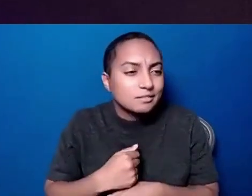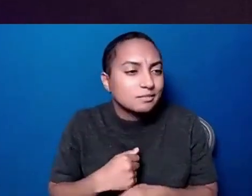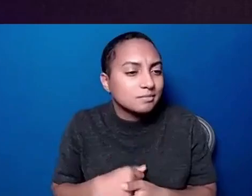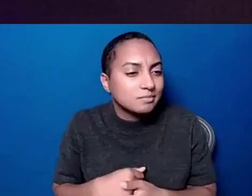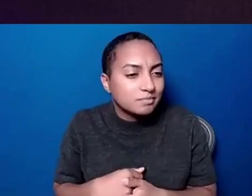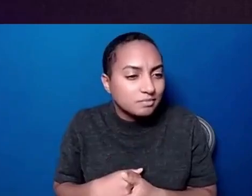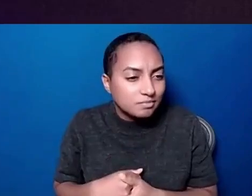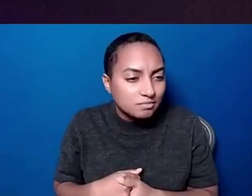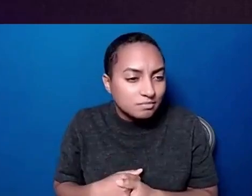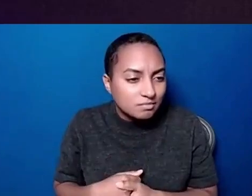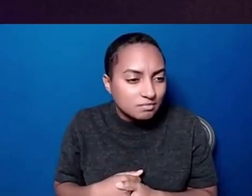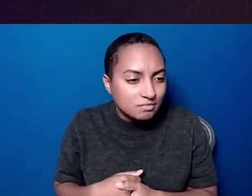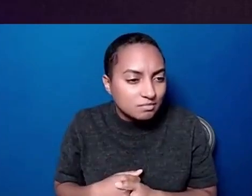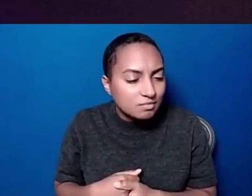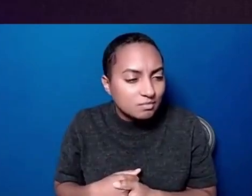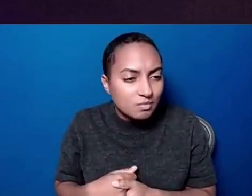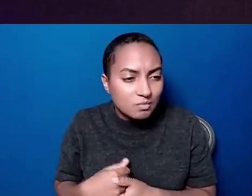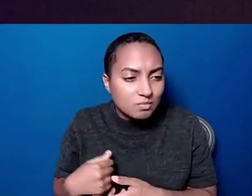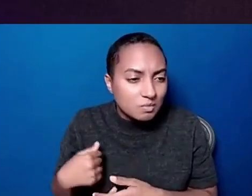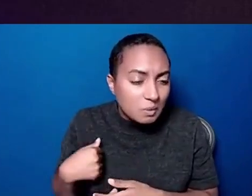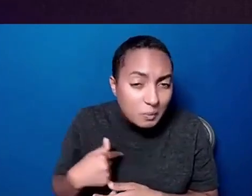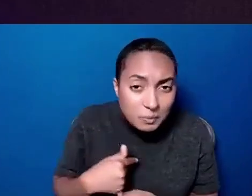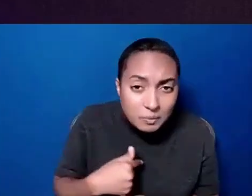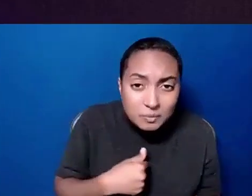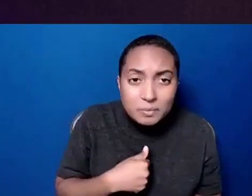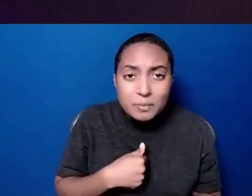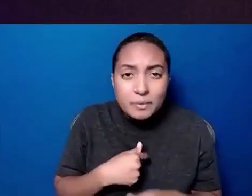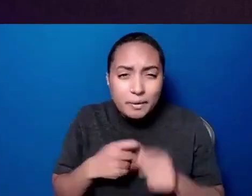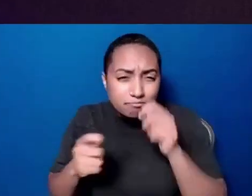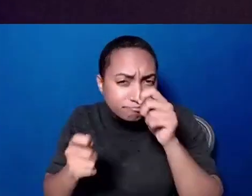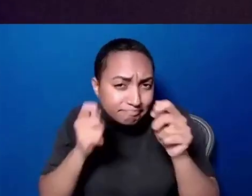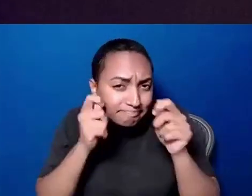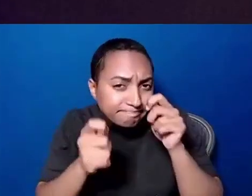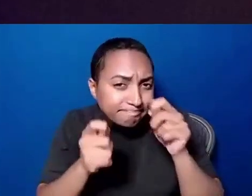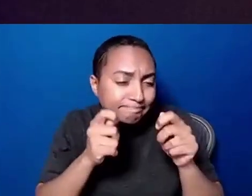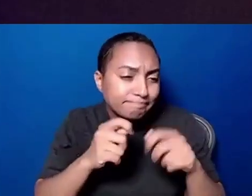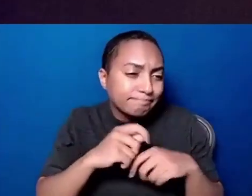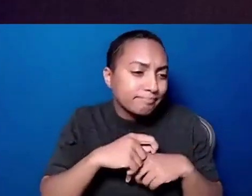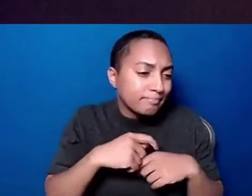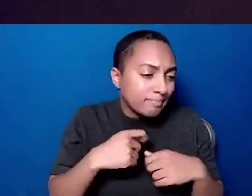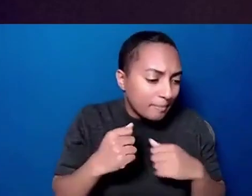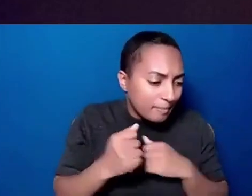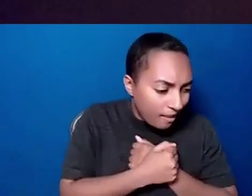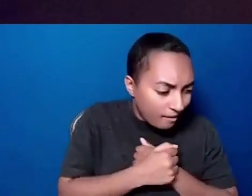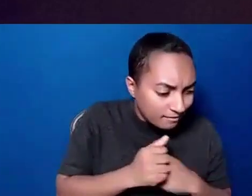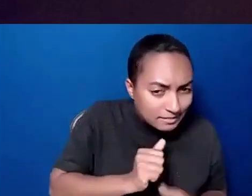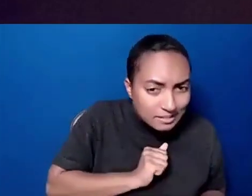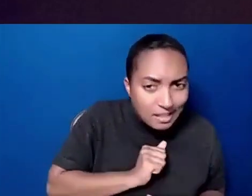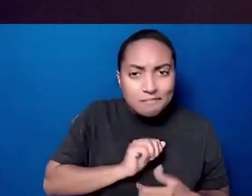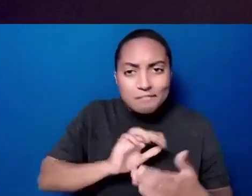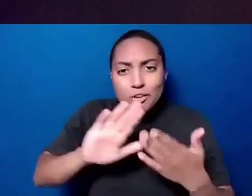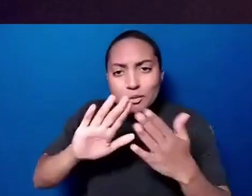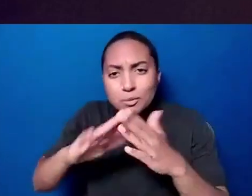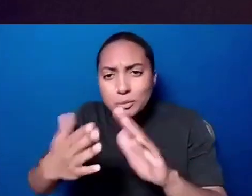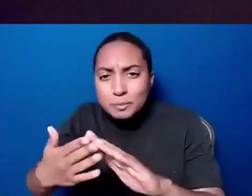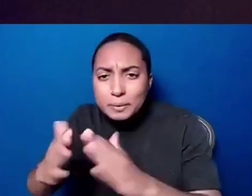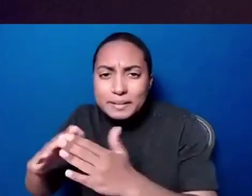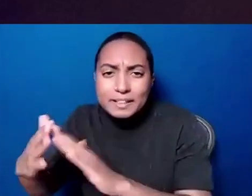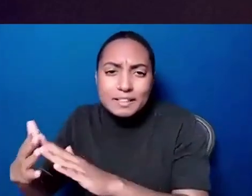the positions that we hold for our loves, for ourselves, in our community,